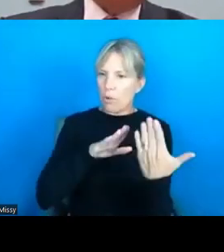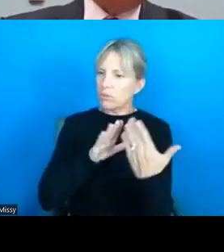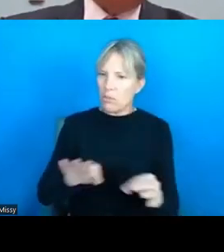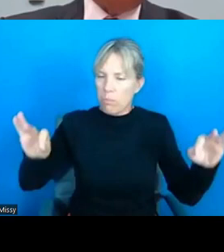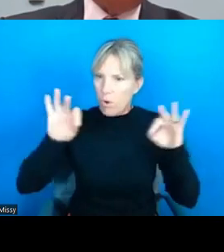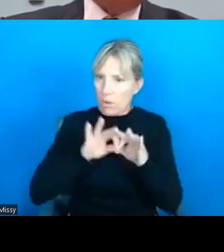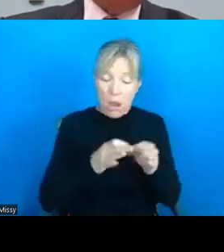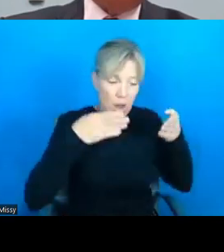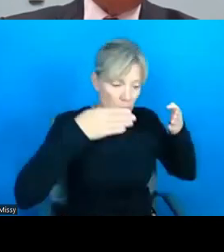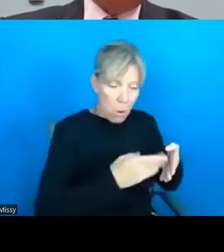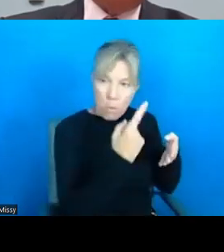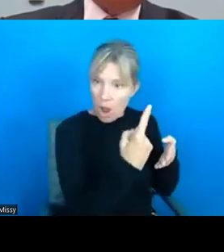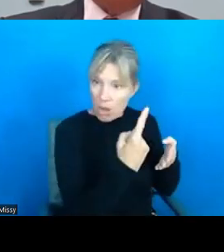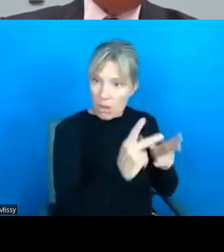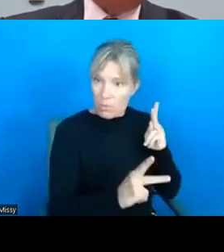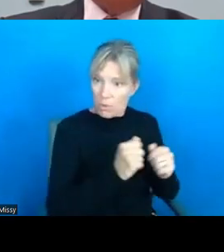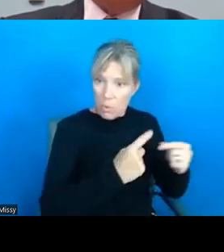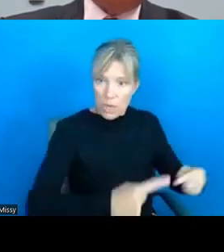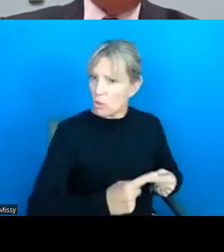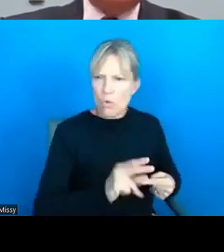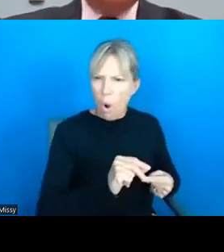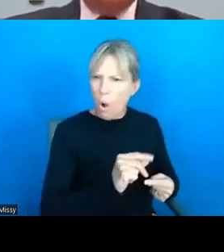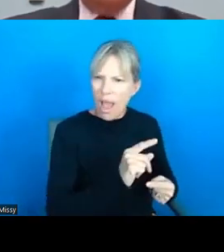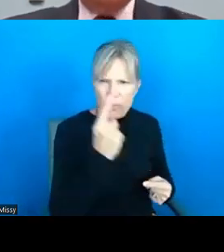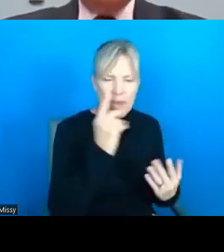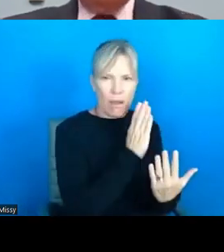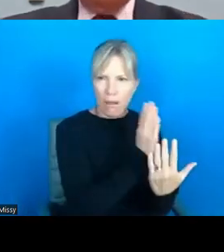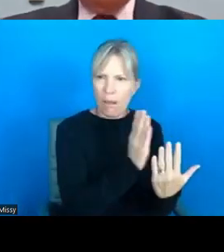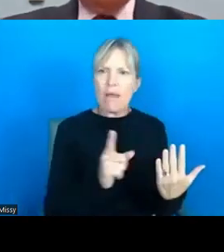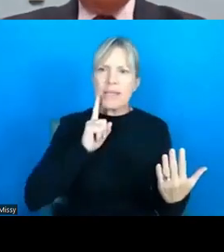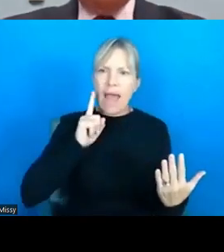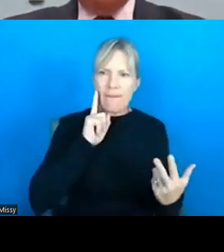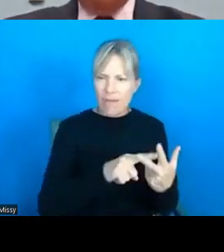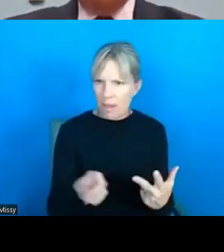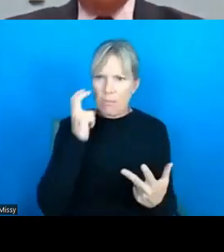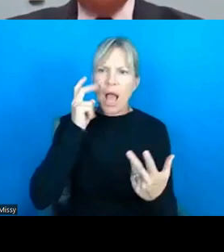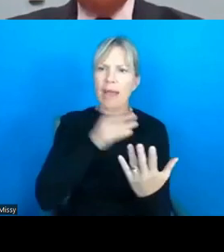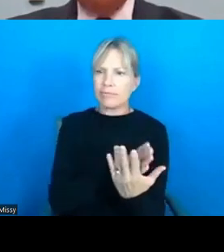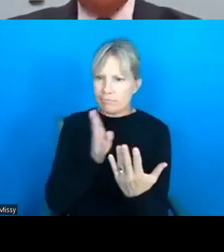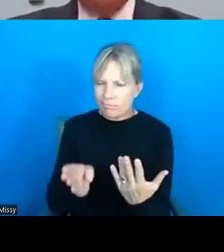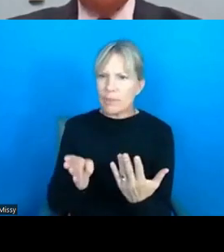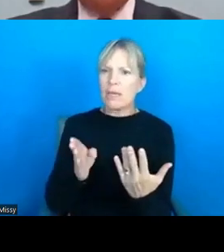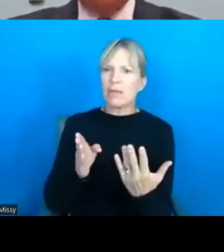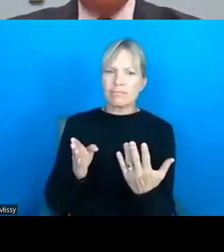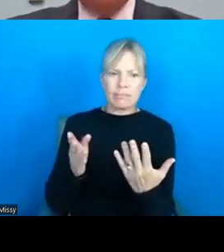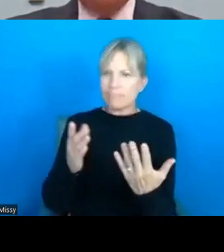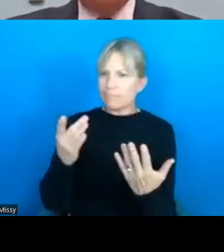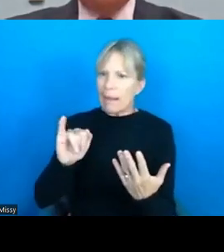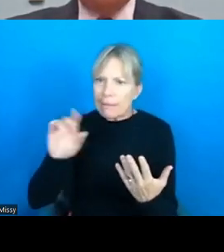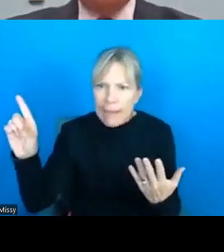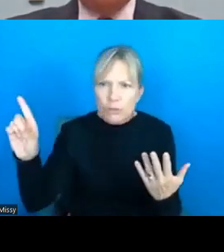just work for people in wheelchairs. You had to think about people who were deaf, who were blind, who had intellectual disabilities,